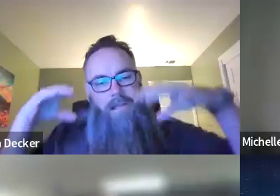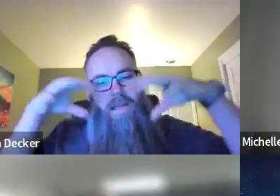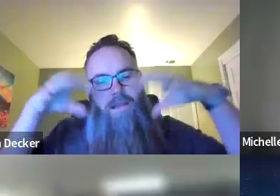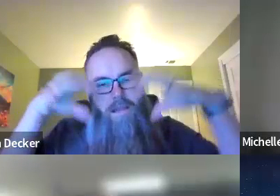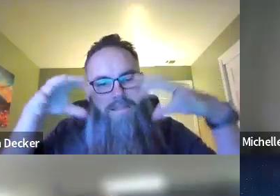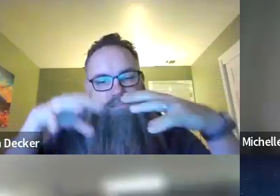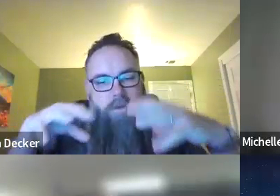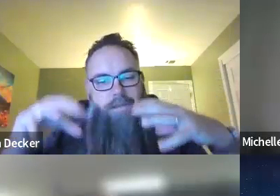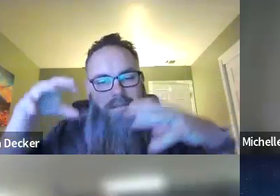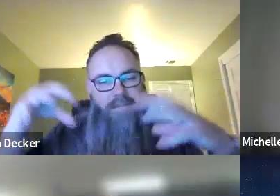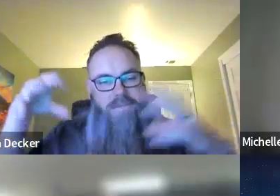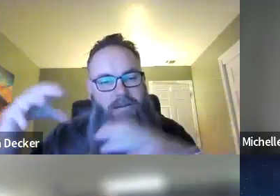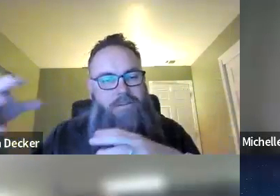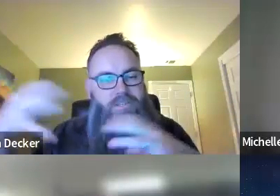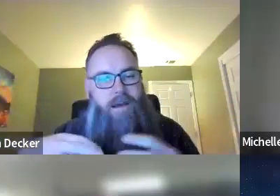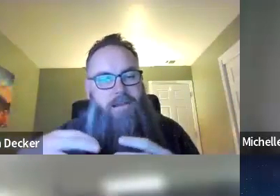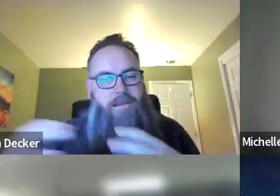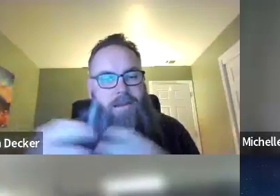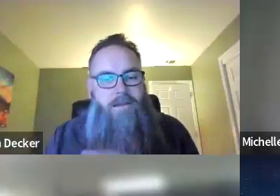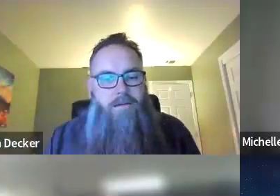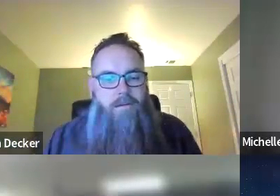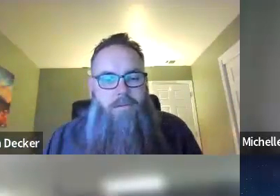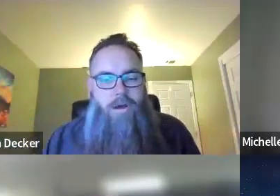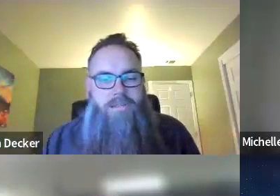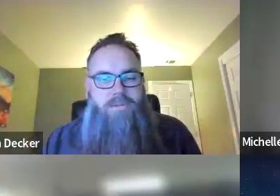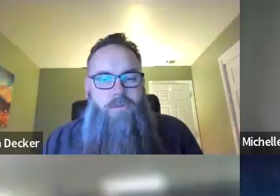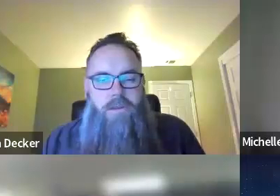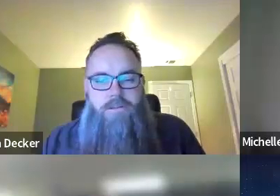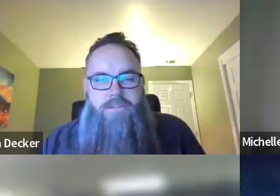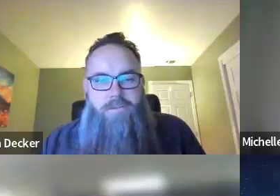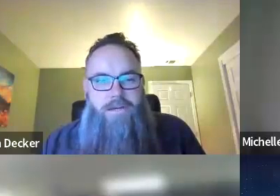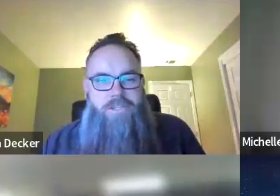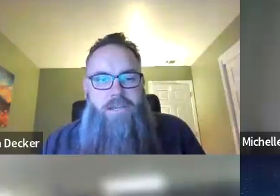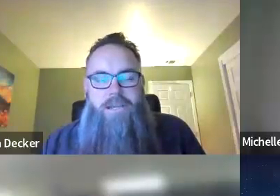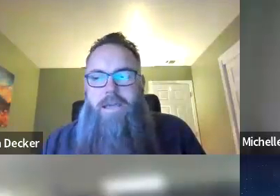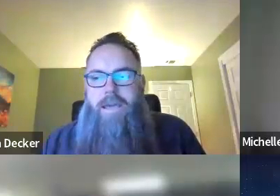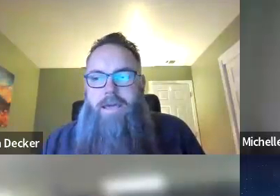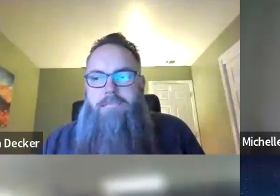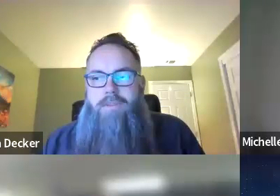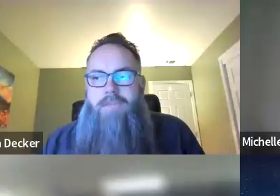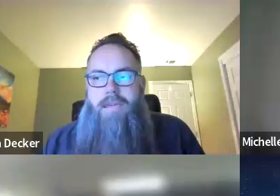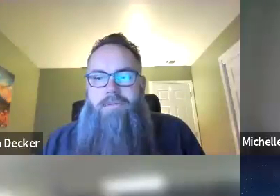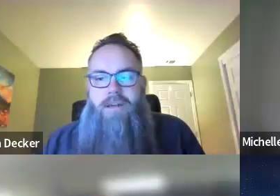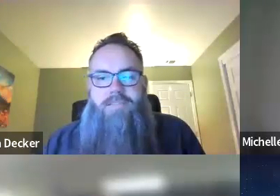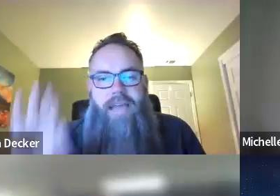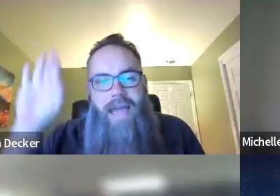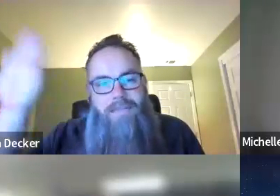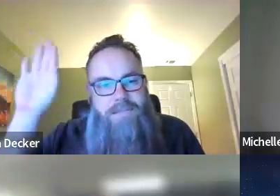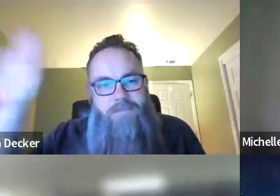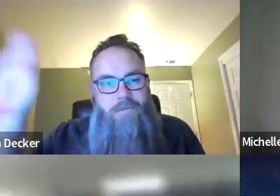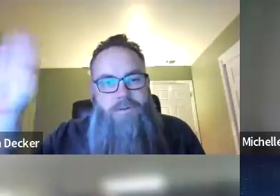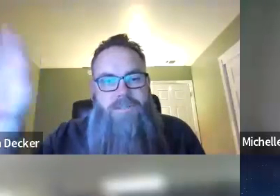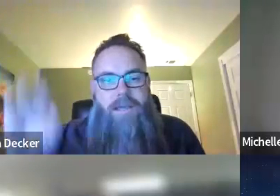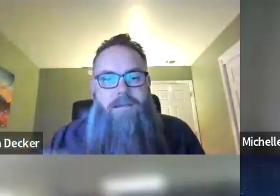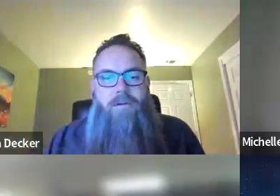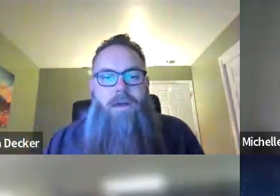it aligns with the assistive technology pilot that Rhonda's been working on so much, and being able to possibly add this